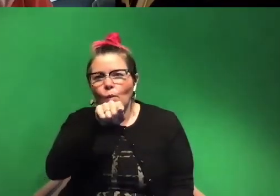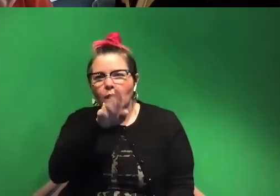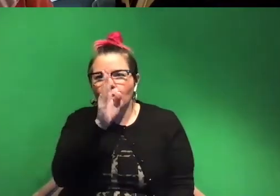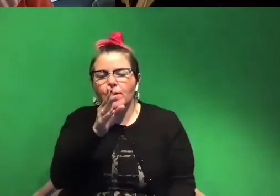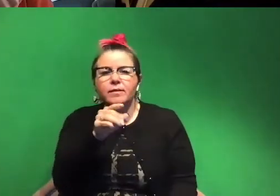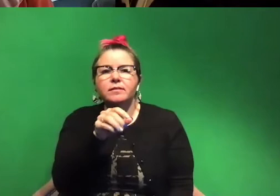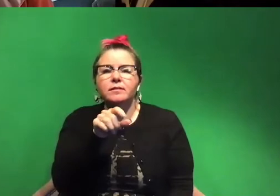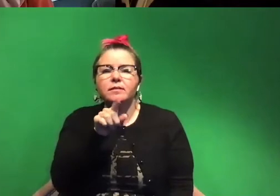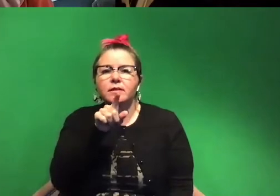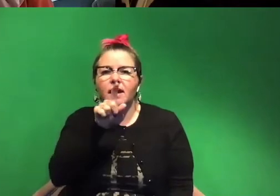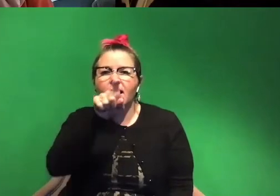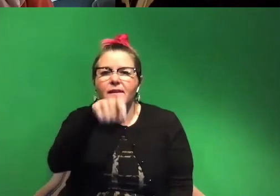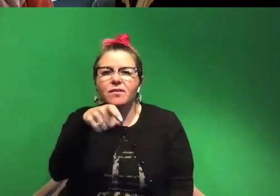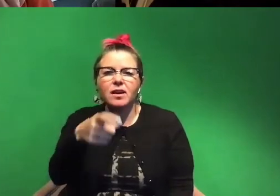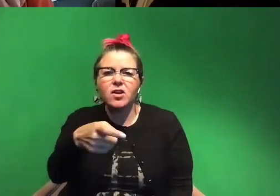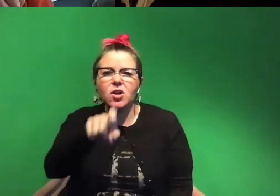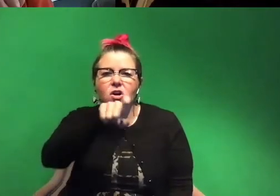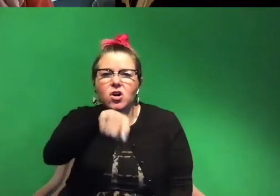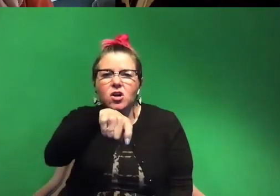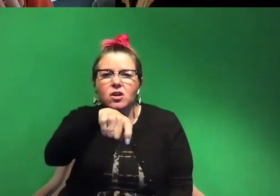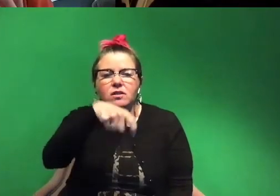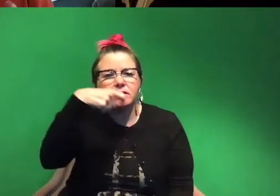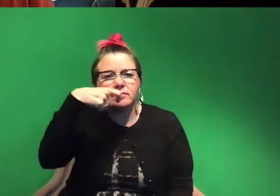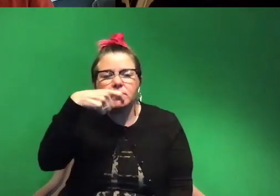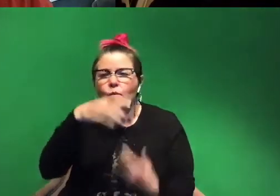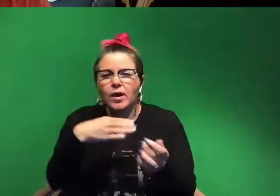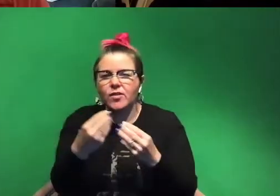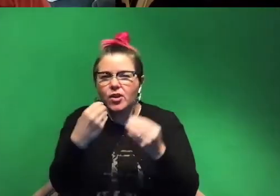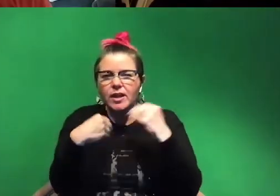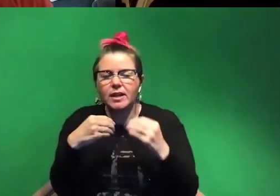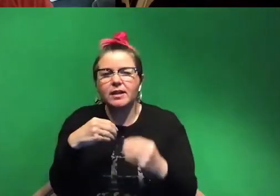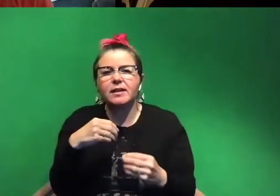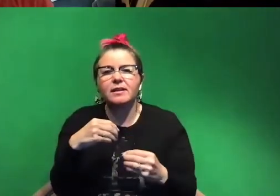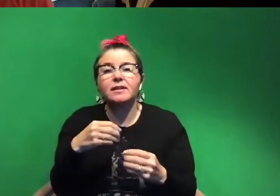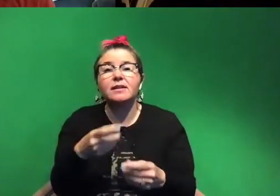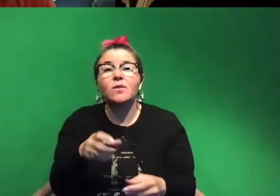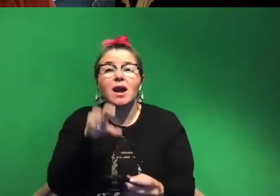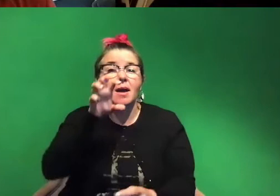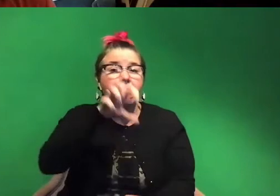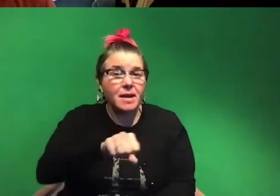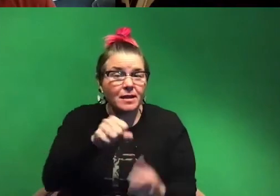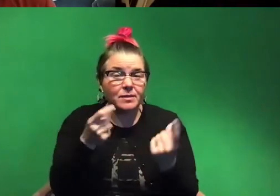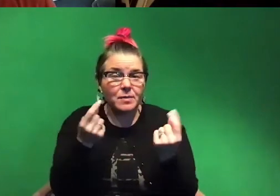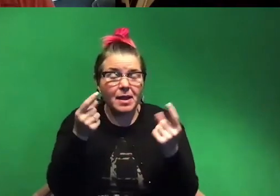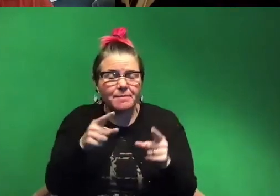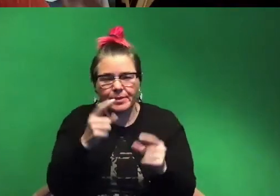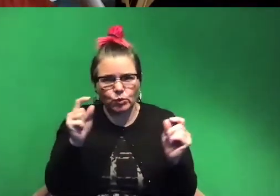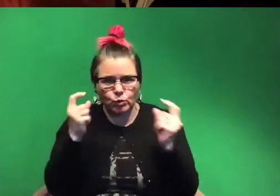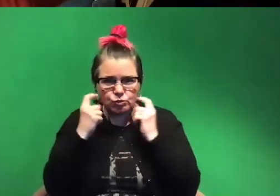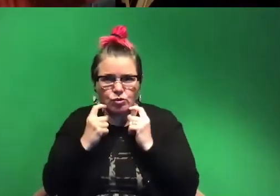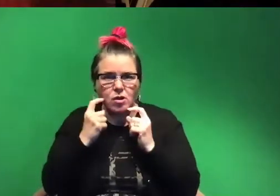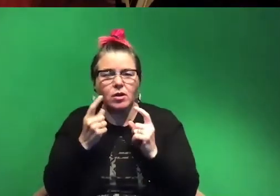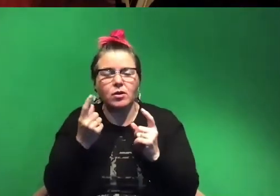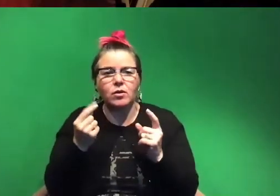can sort of hook that tooth plate onto whatever they're eating. And then in order to take a bite, since they don't have jaws, they can